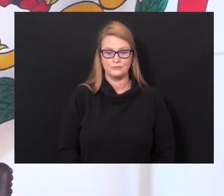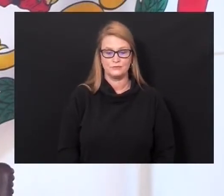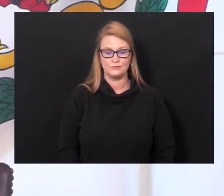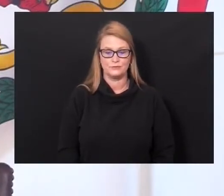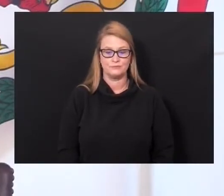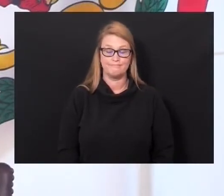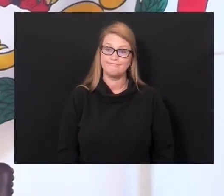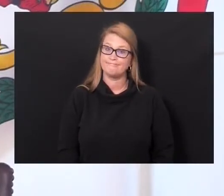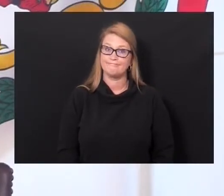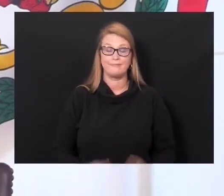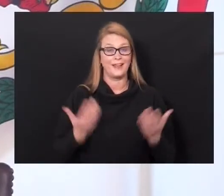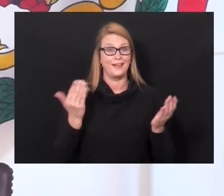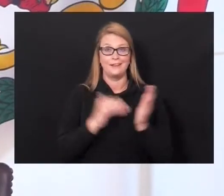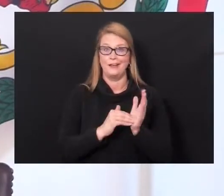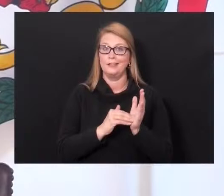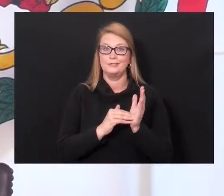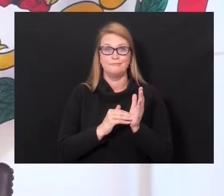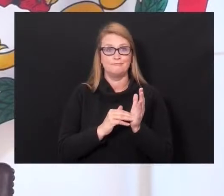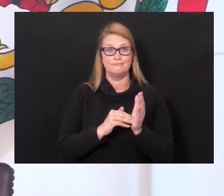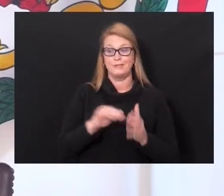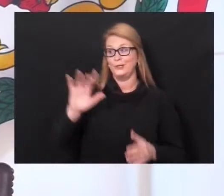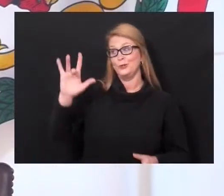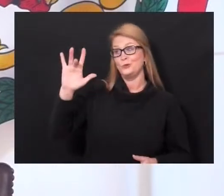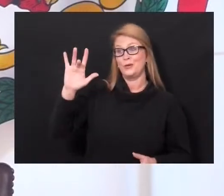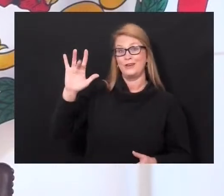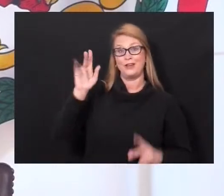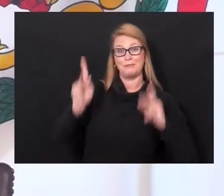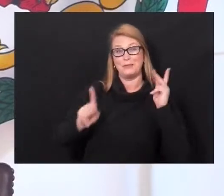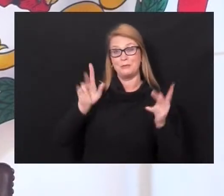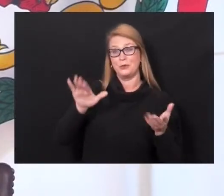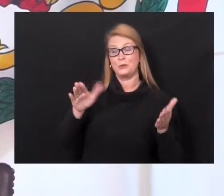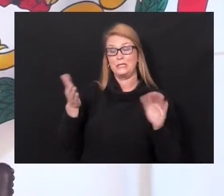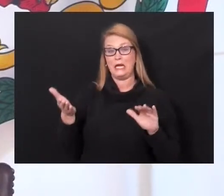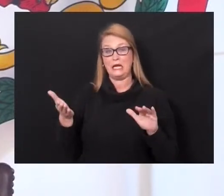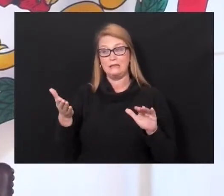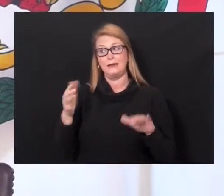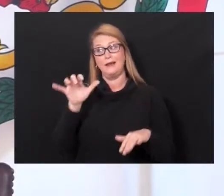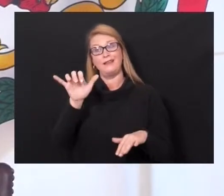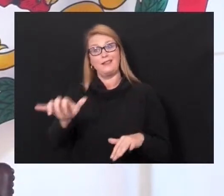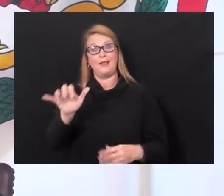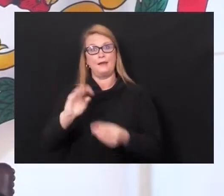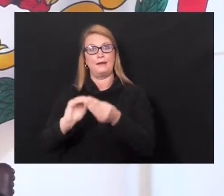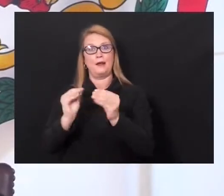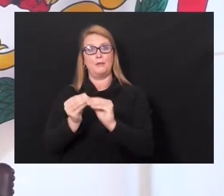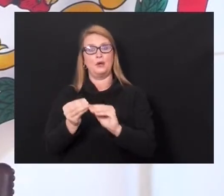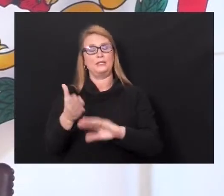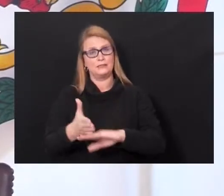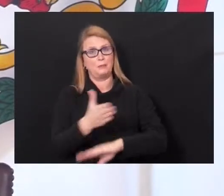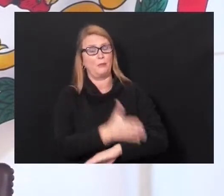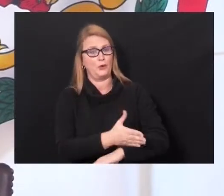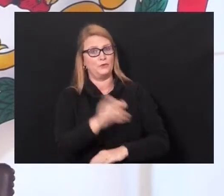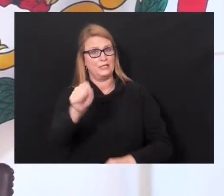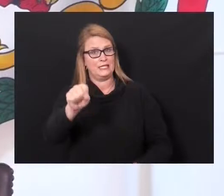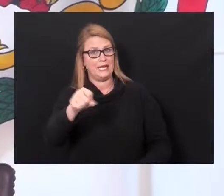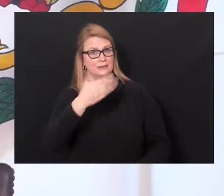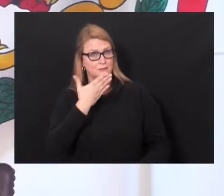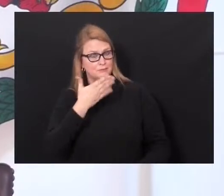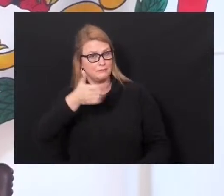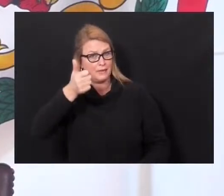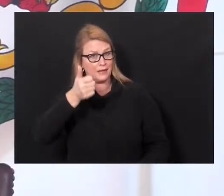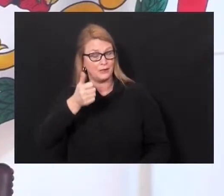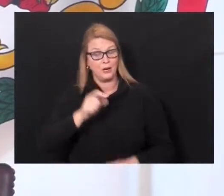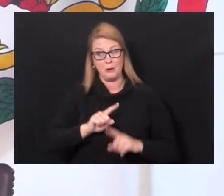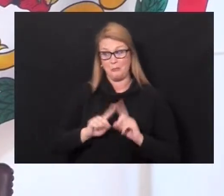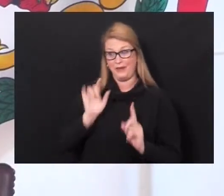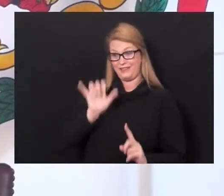Like I said, 25 compared to where we were is better, but it's 25 great West